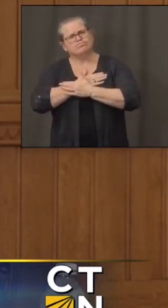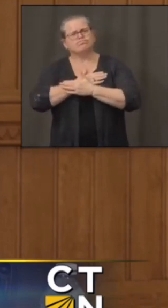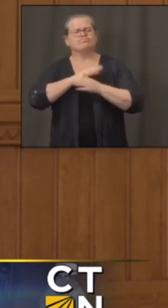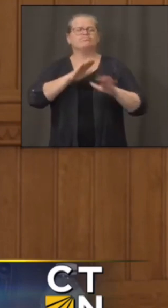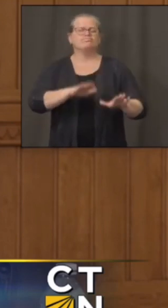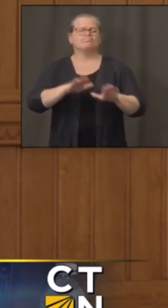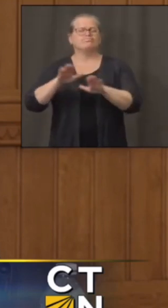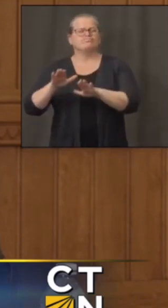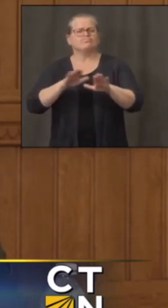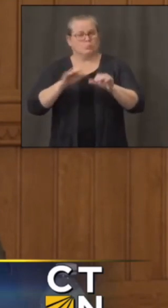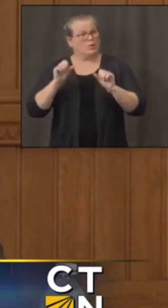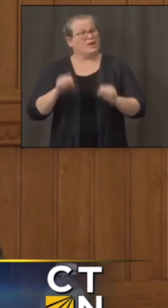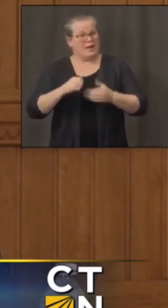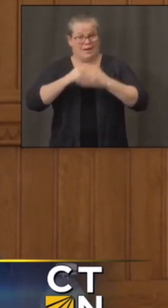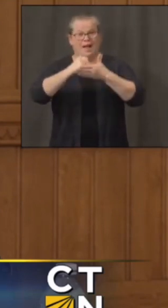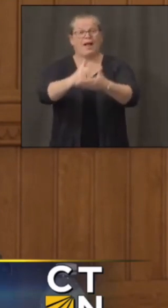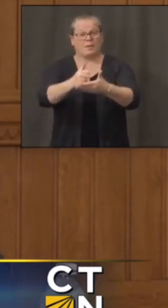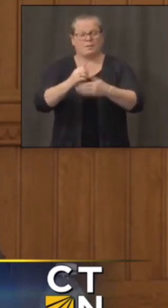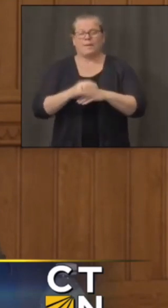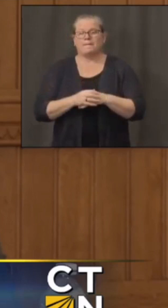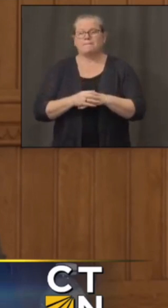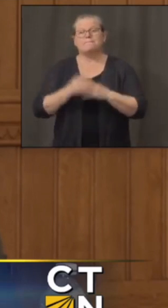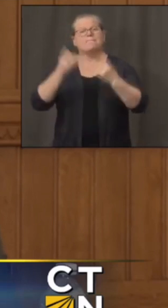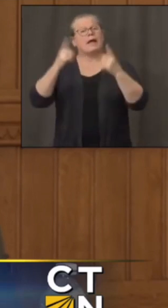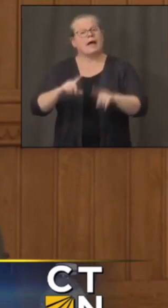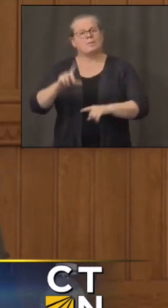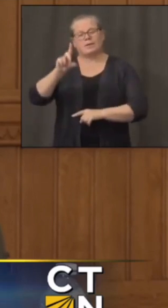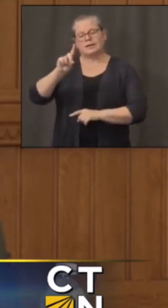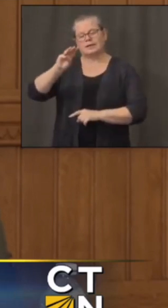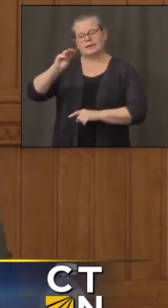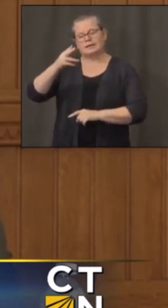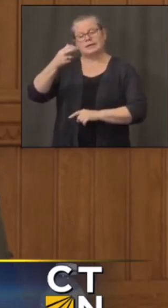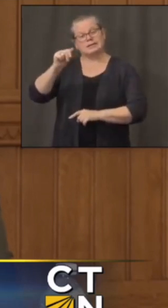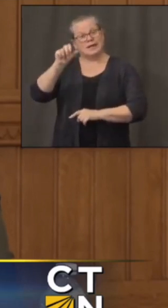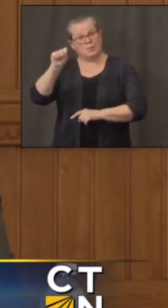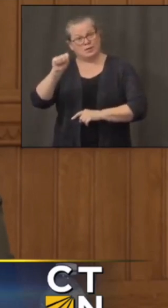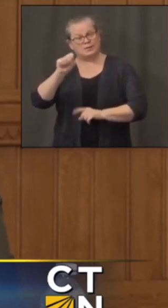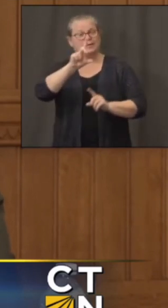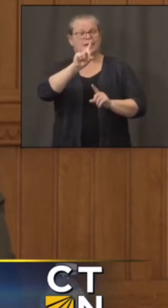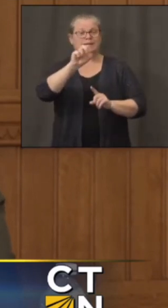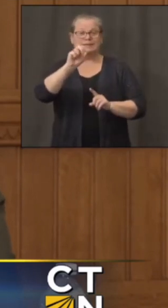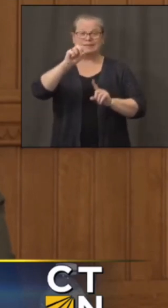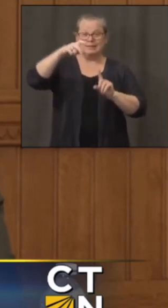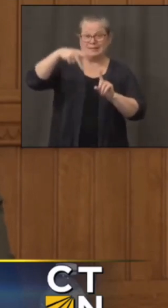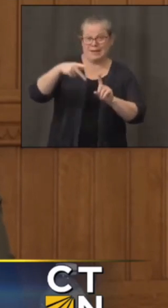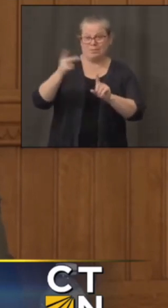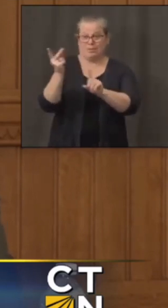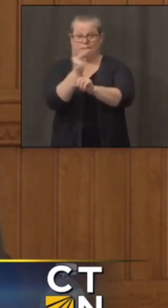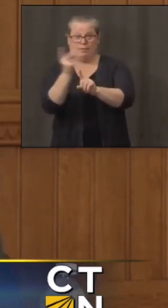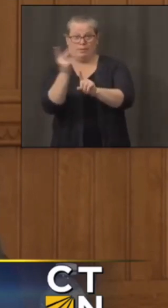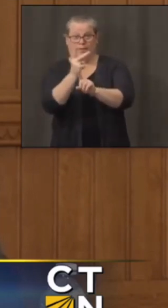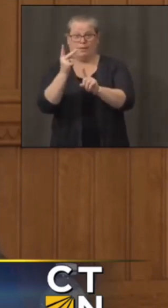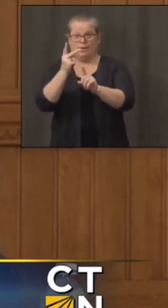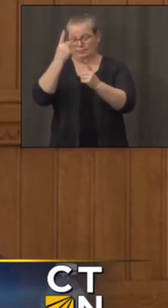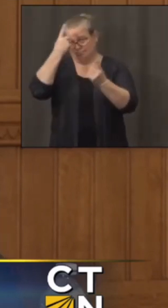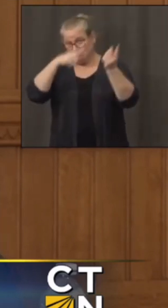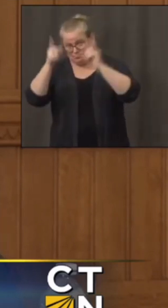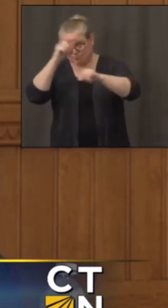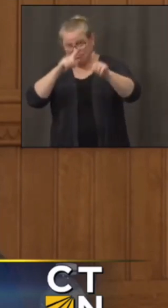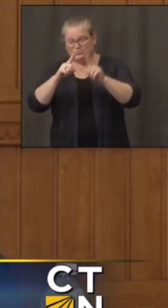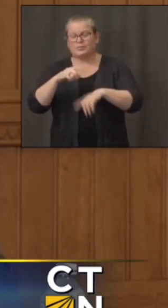There's a recent collaboration between DEMIS and DEEP, so Department of Environmental Protection. So Commissioner Dykes and I now have a wellness